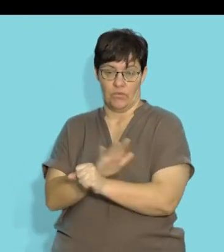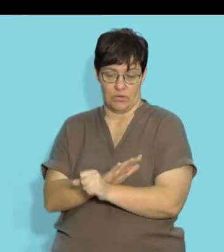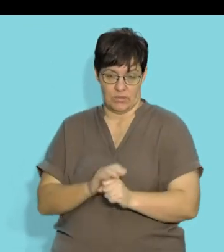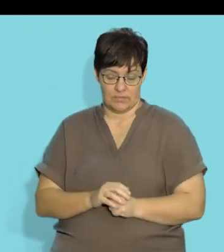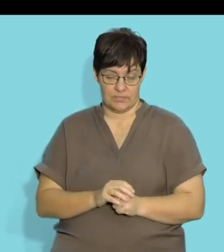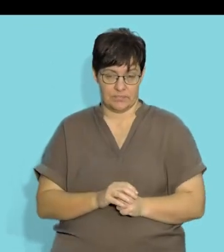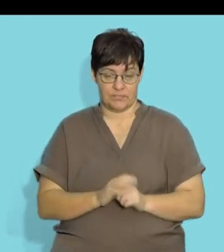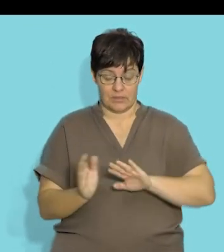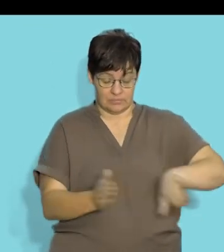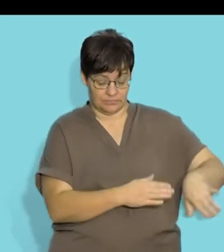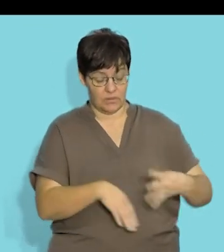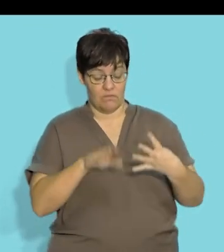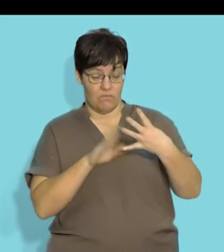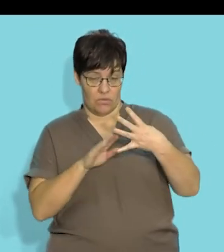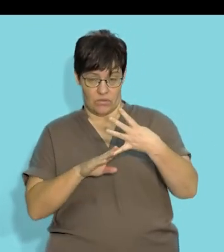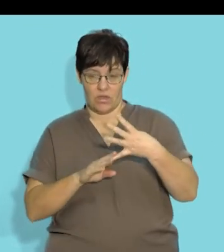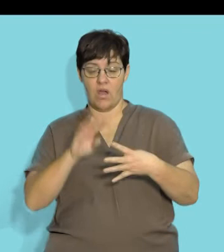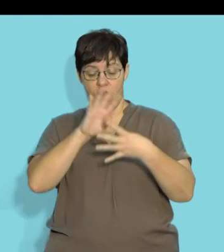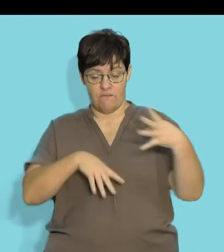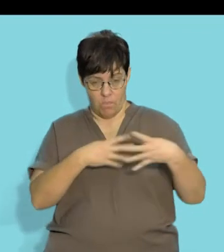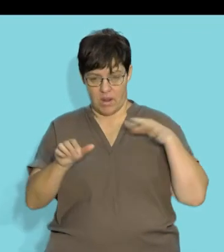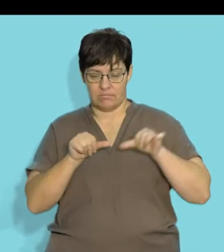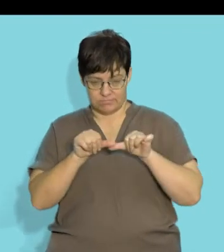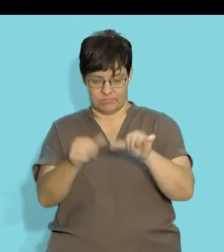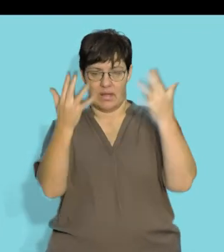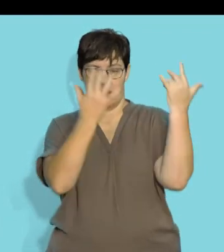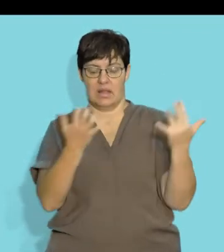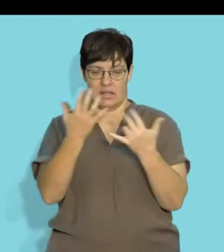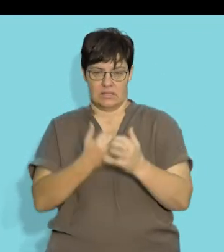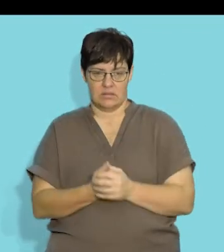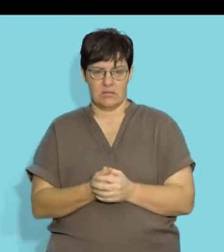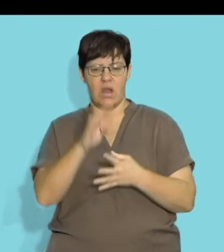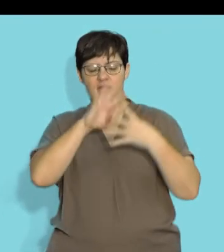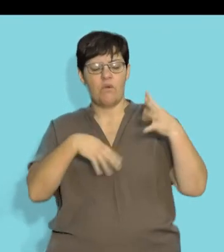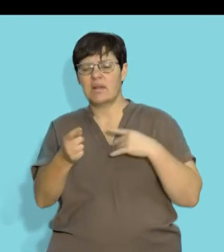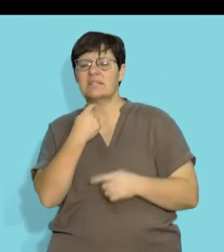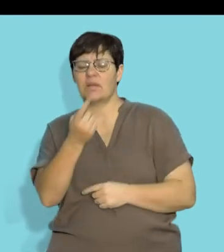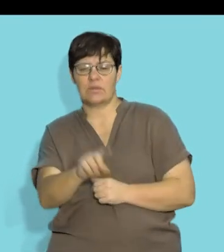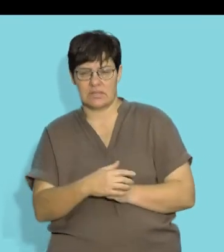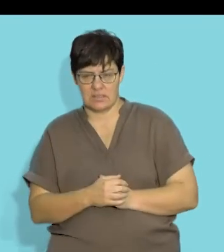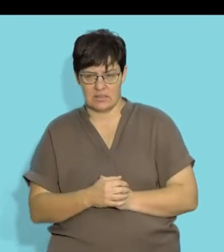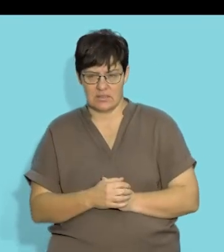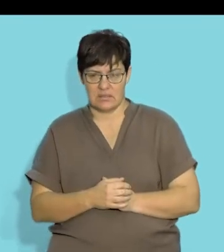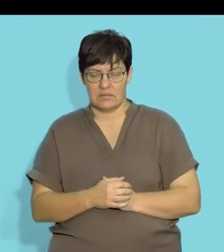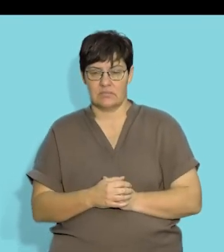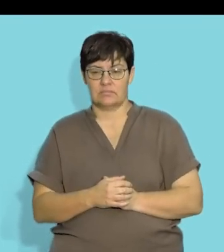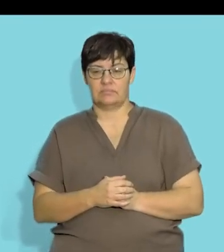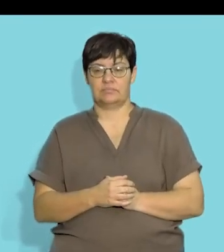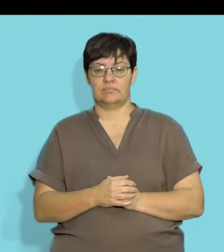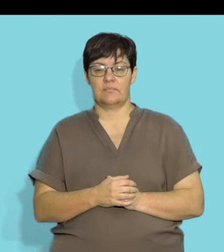step 4, we must use the formula to complete the calculation. Okay, what does the formula say? The formula says to